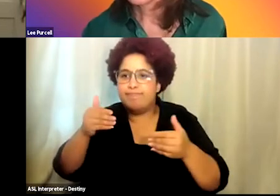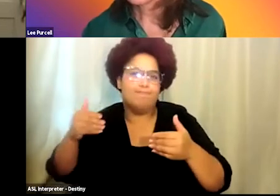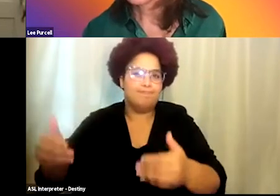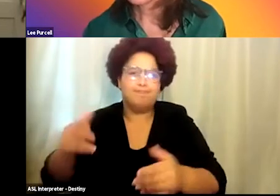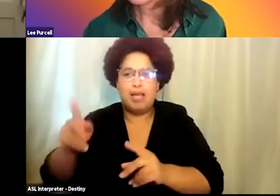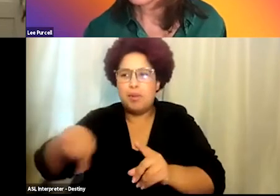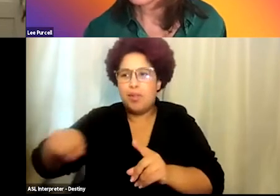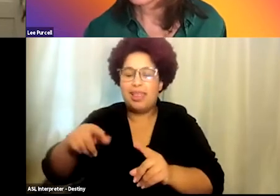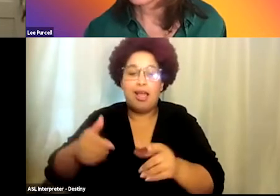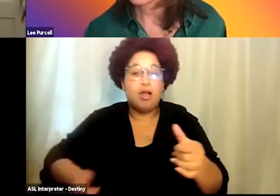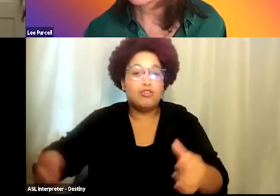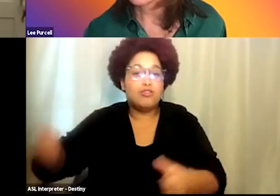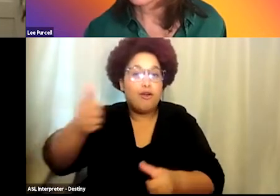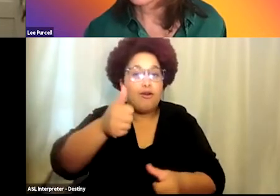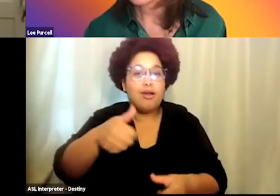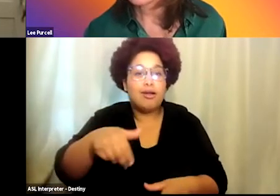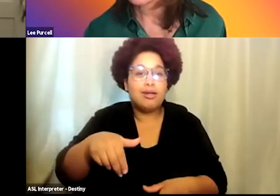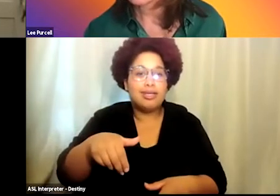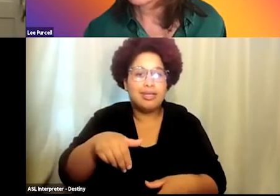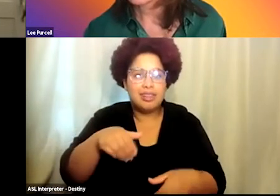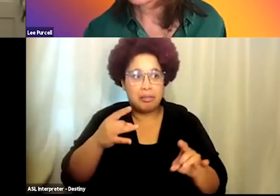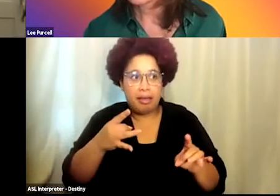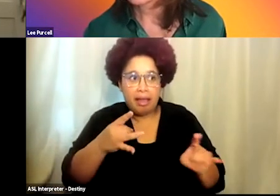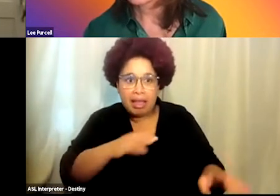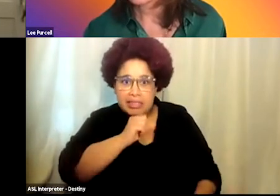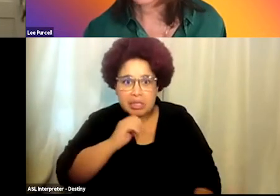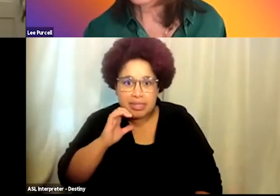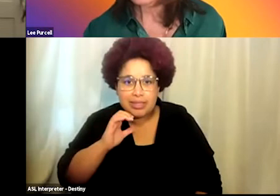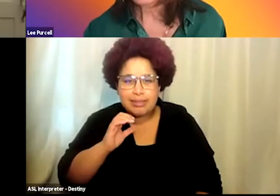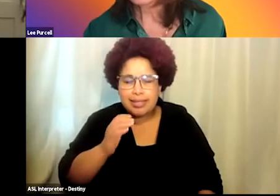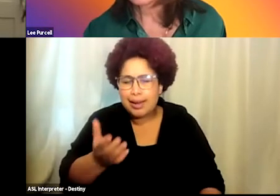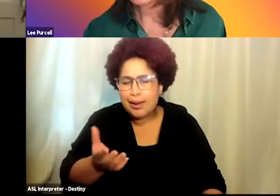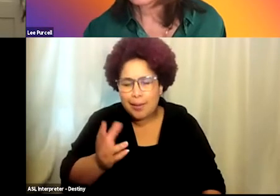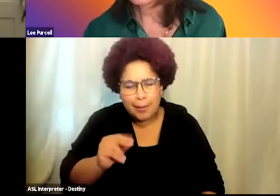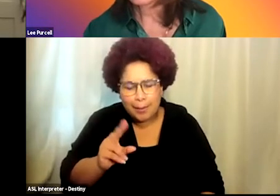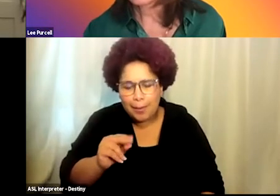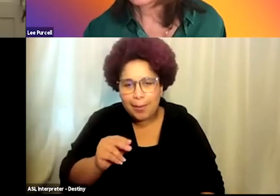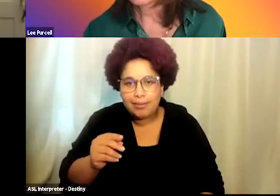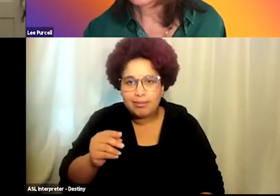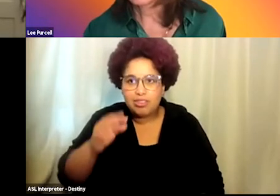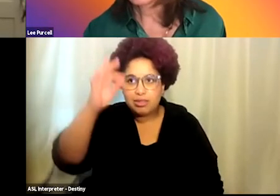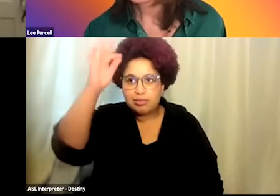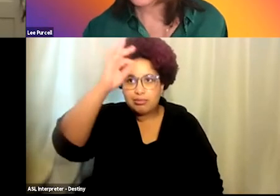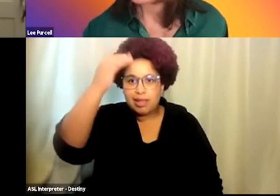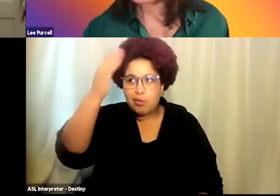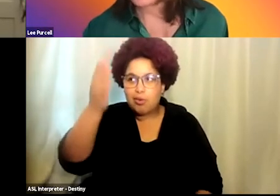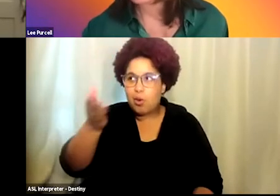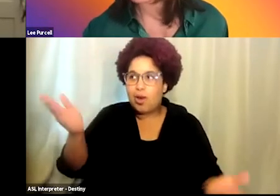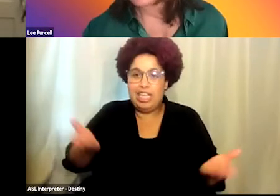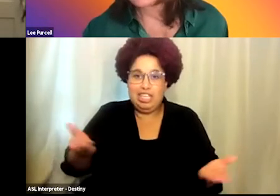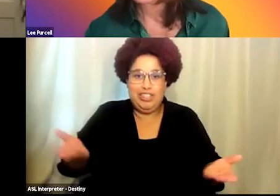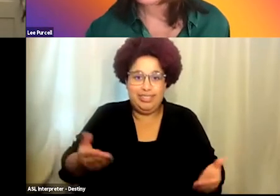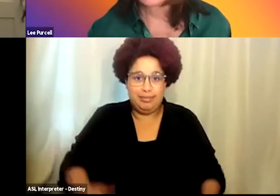are in charge, I don't think they hate seniors. They just don't even know they're there. They're kind of That's